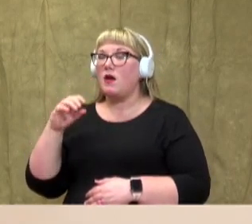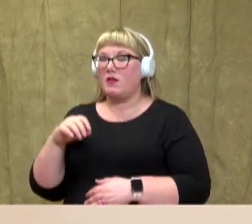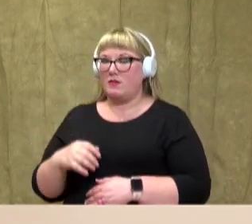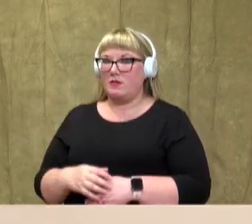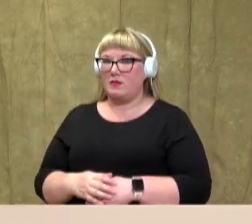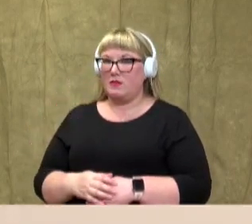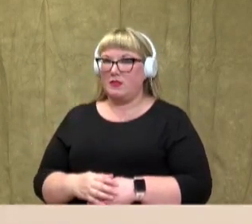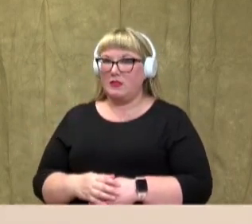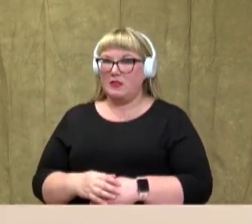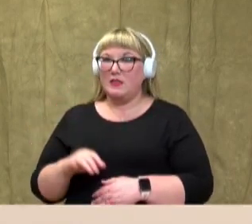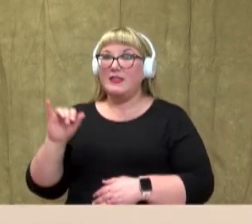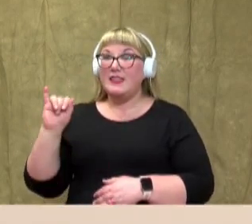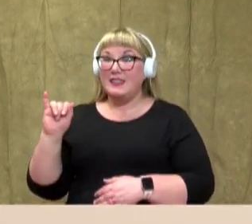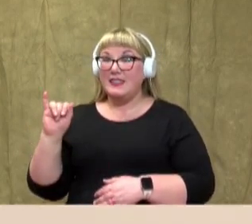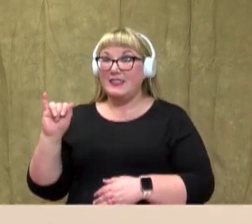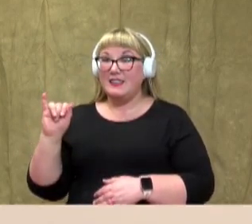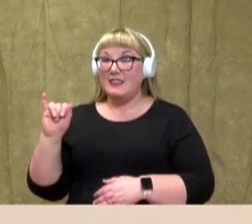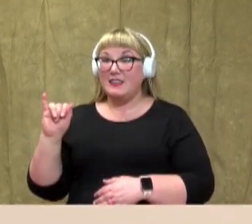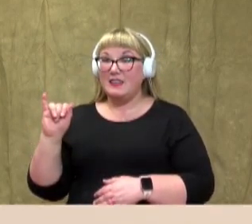sounds. I,